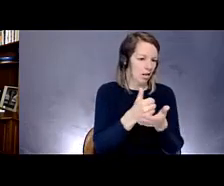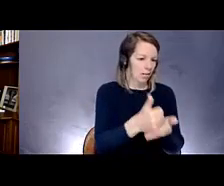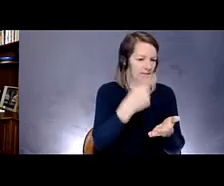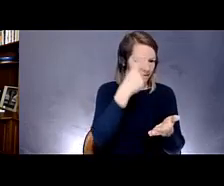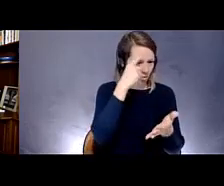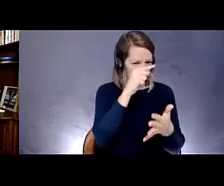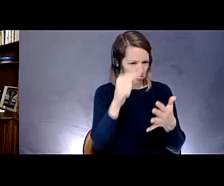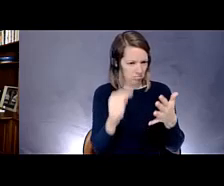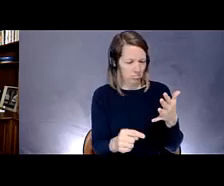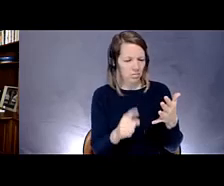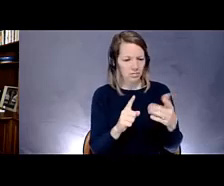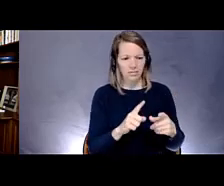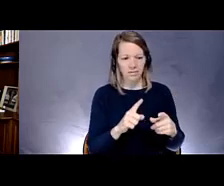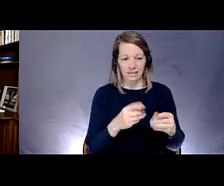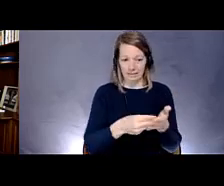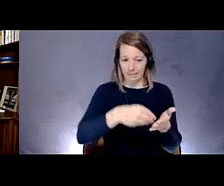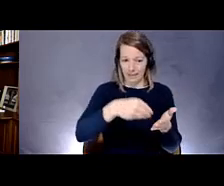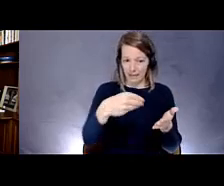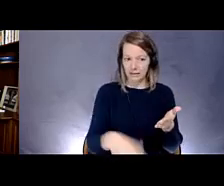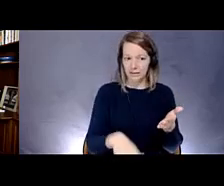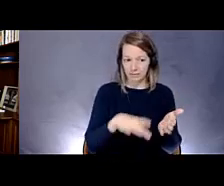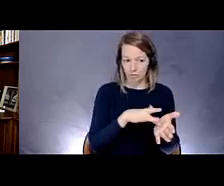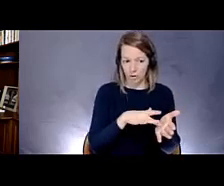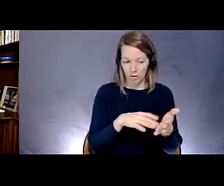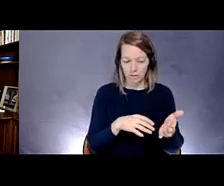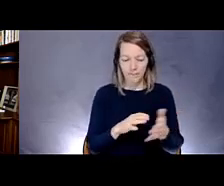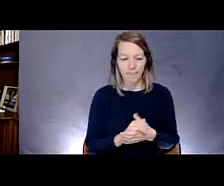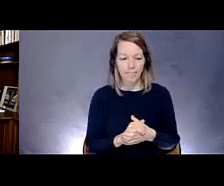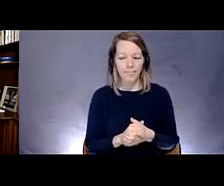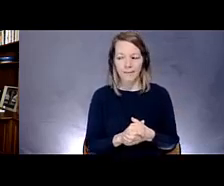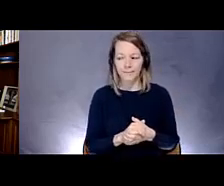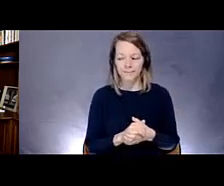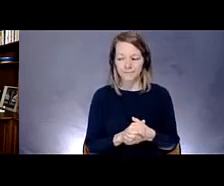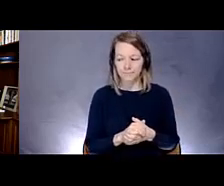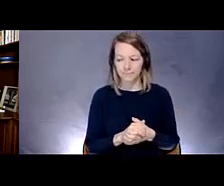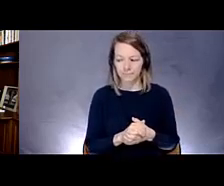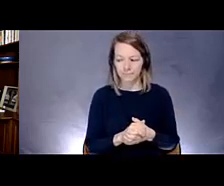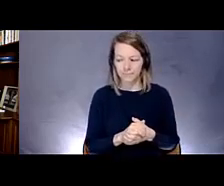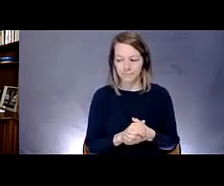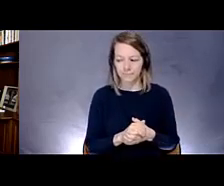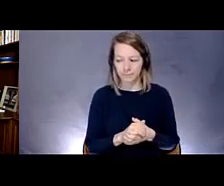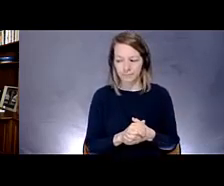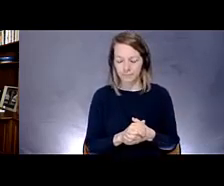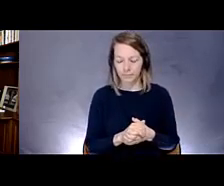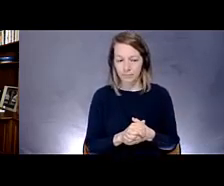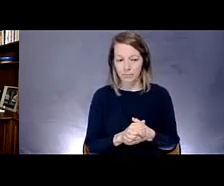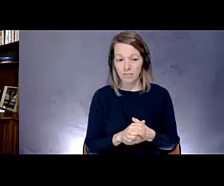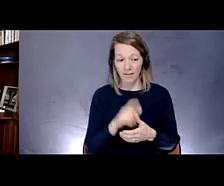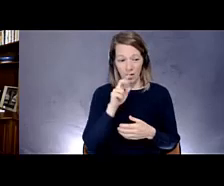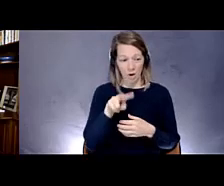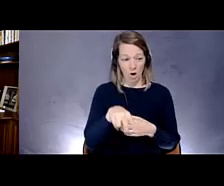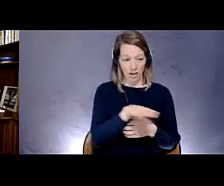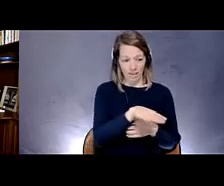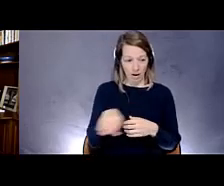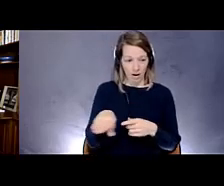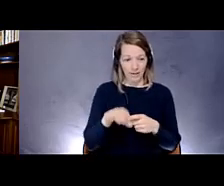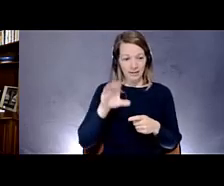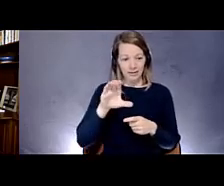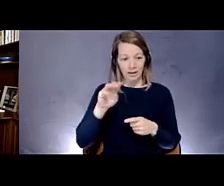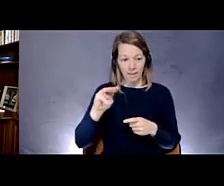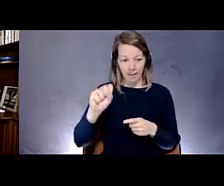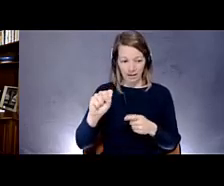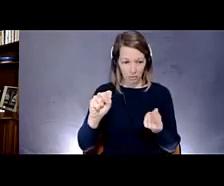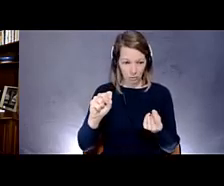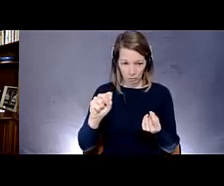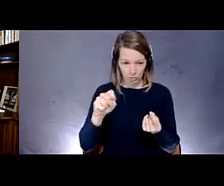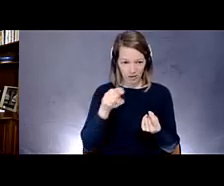of these very expensive drugs. And so you can take a look at the bottom and what CMS is doing